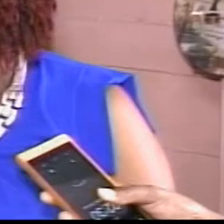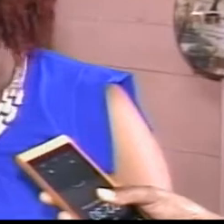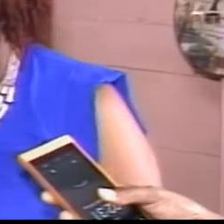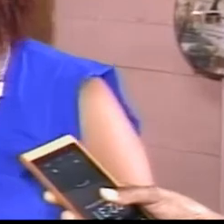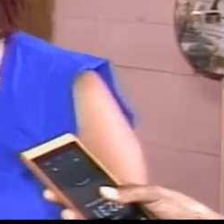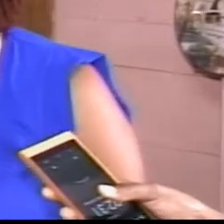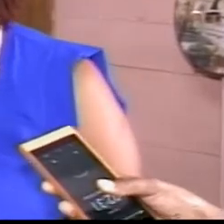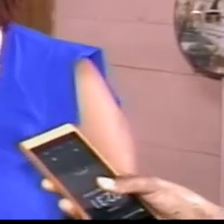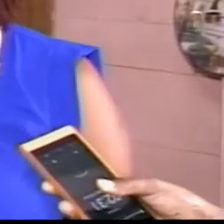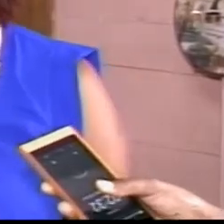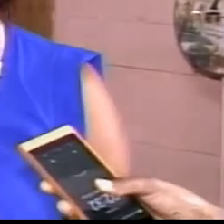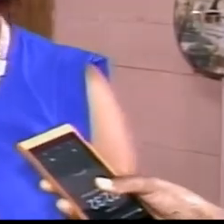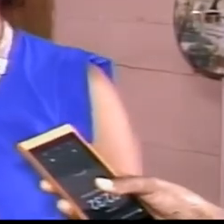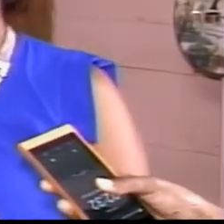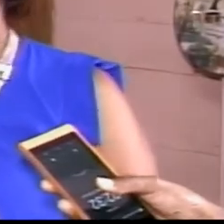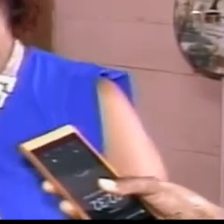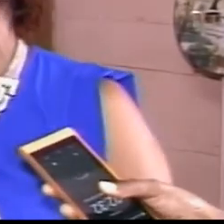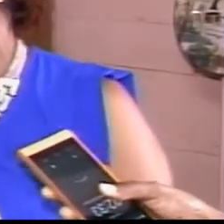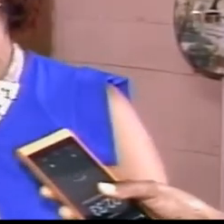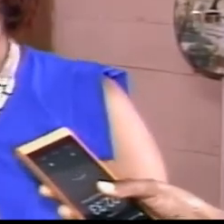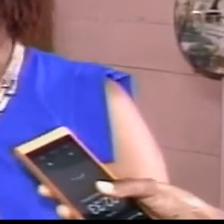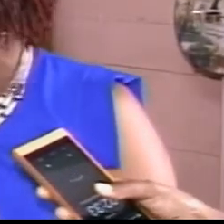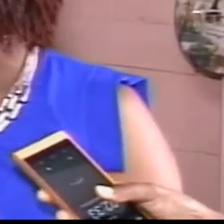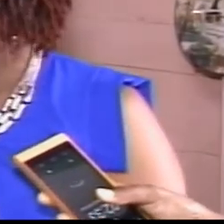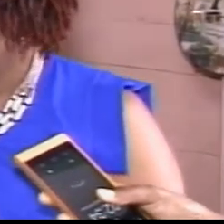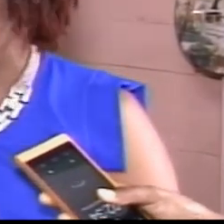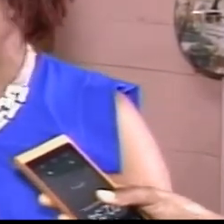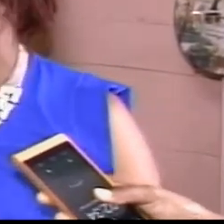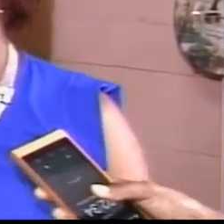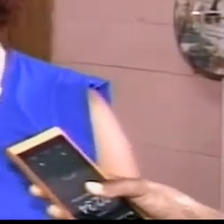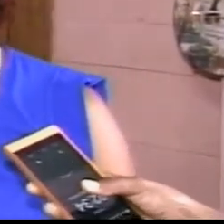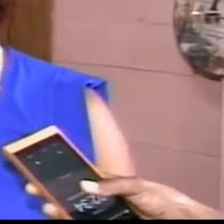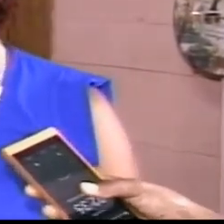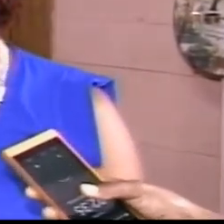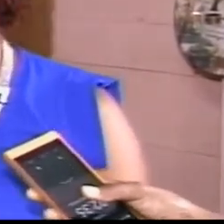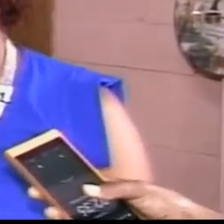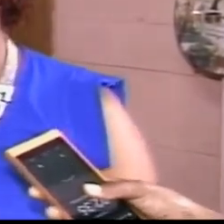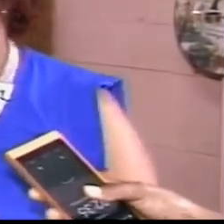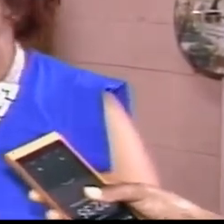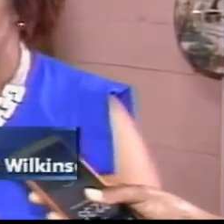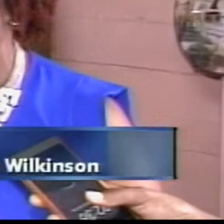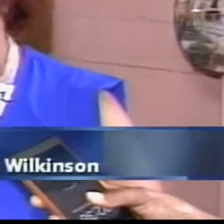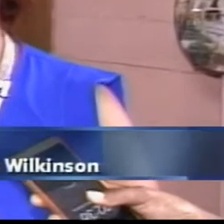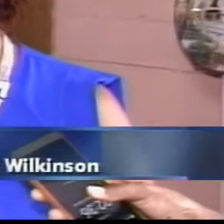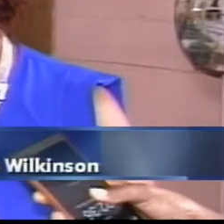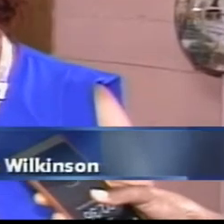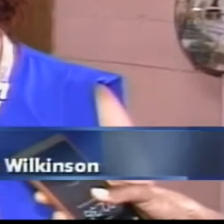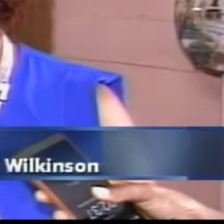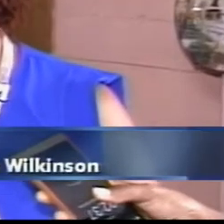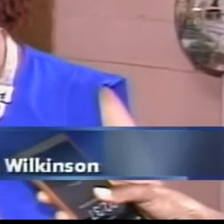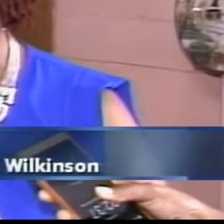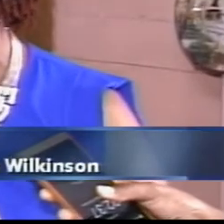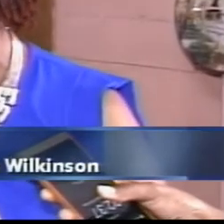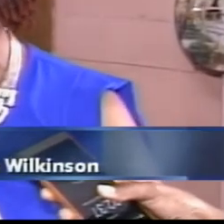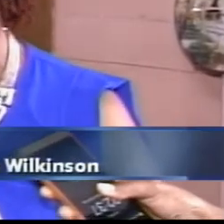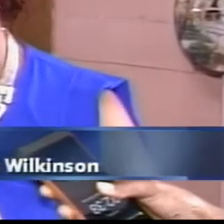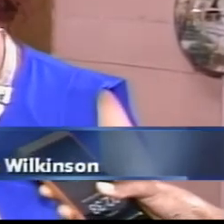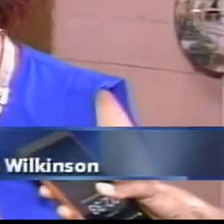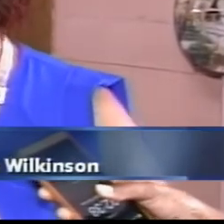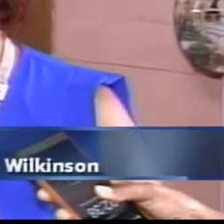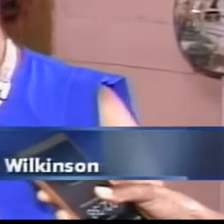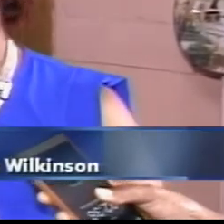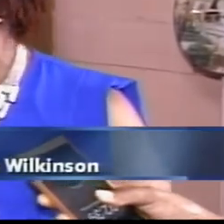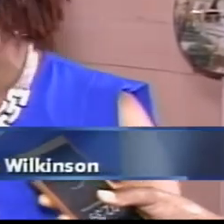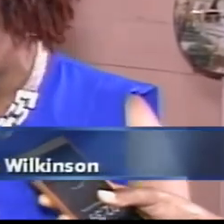Just hard of hearing. She doesn't have any illnesses associated with aging, like Alzheimer's or dementia or anything. She's just a little hard of